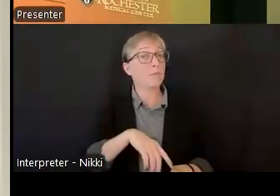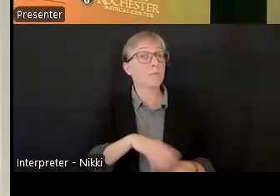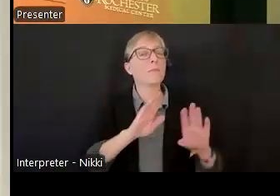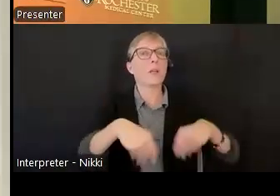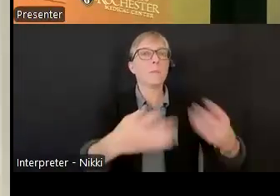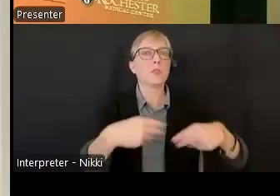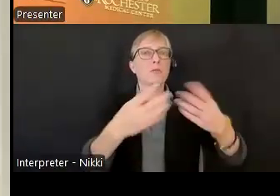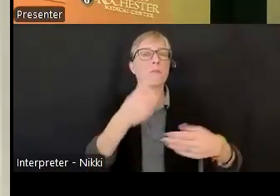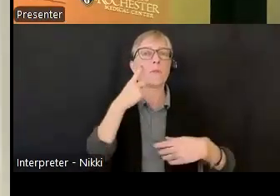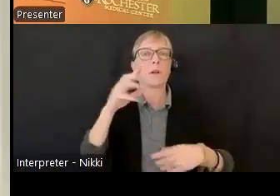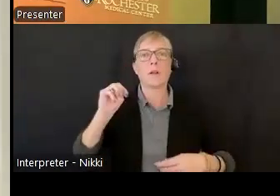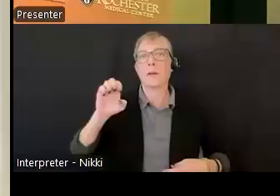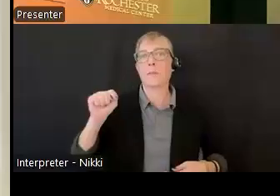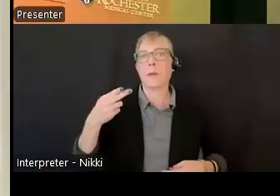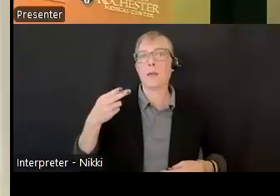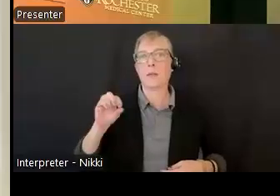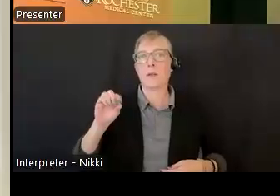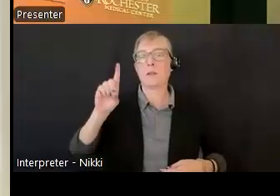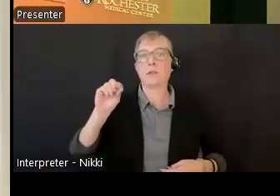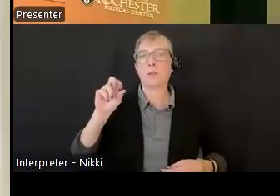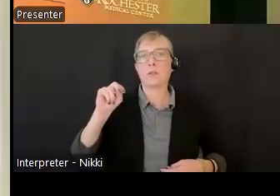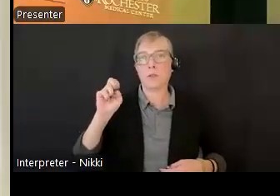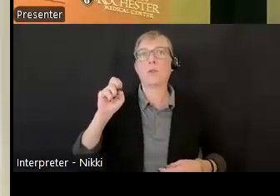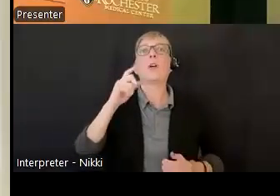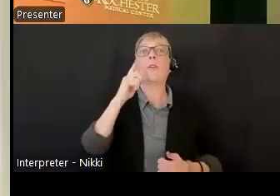of methadone for the indication of opioid use disorder.